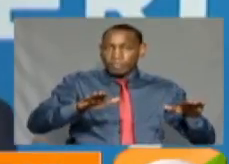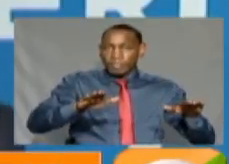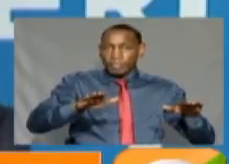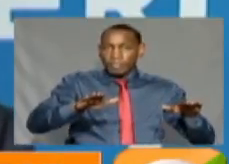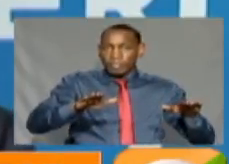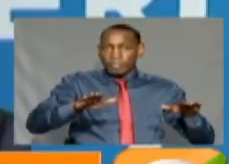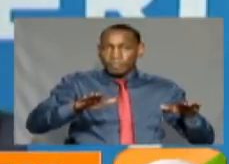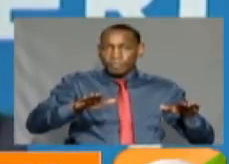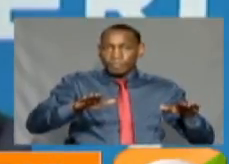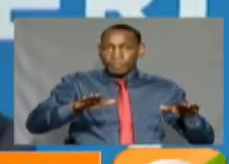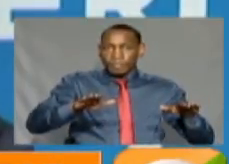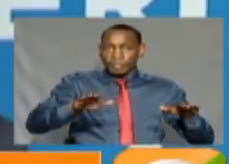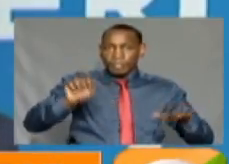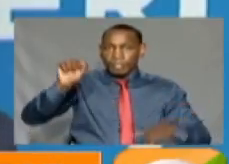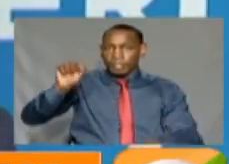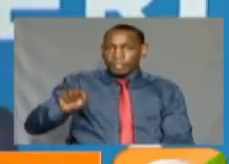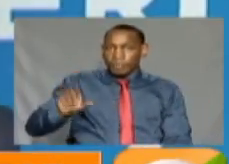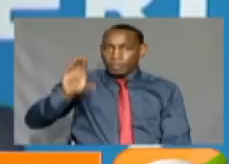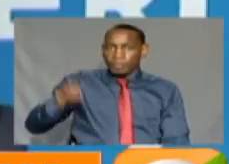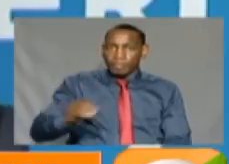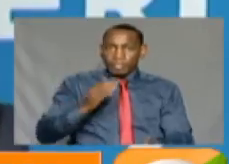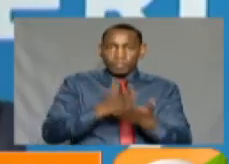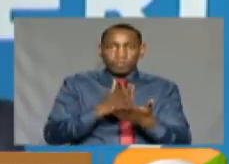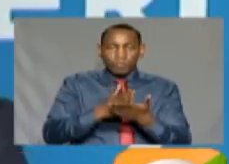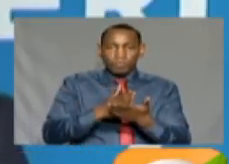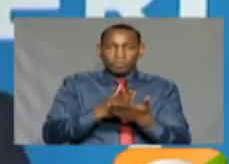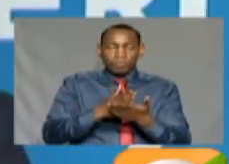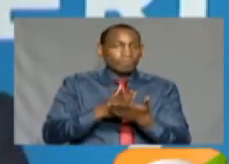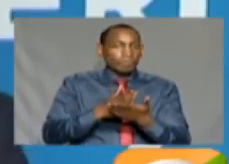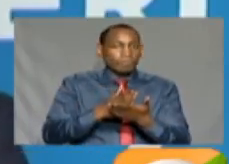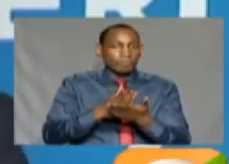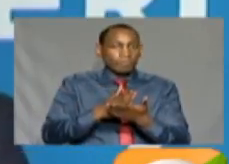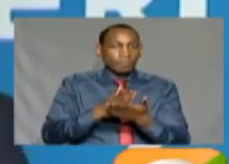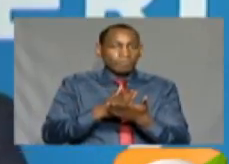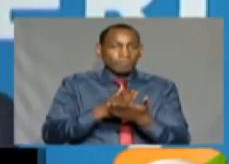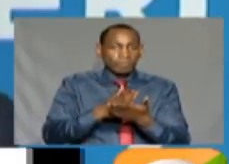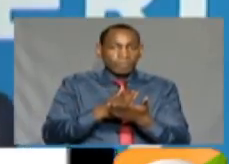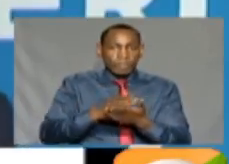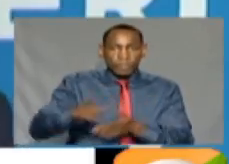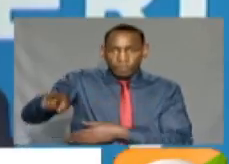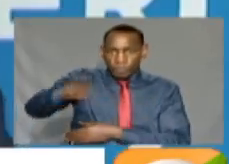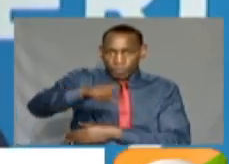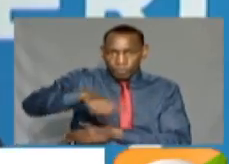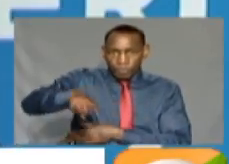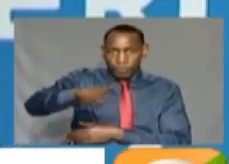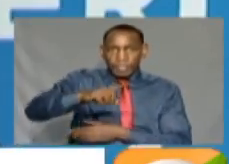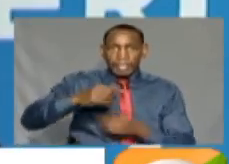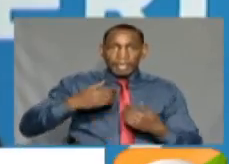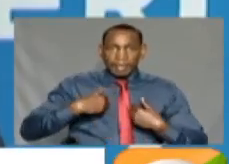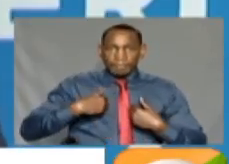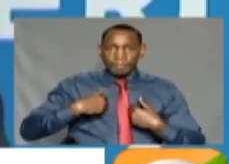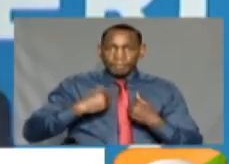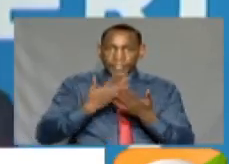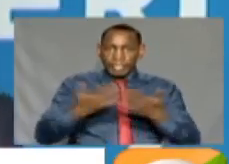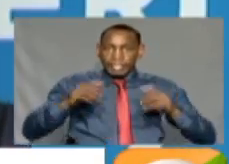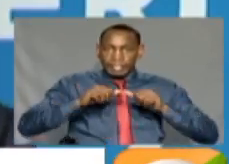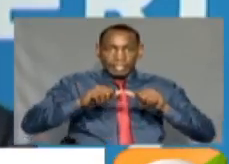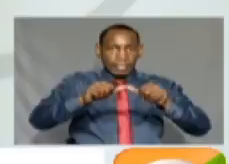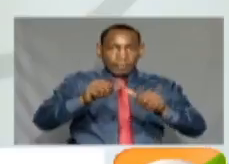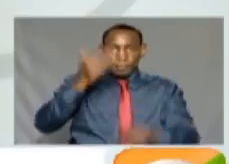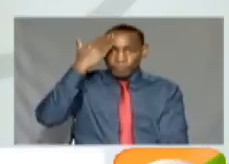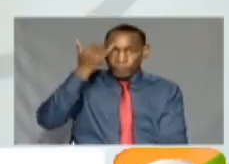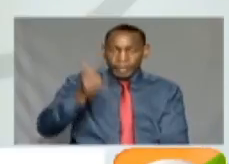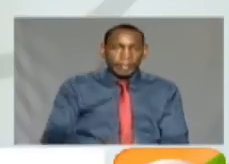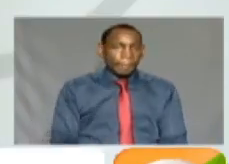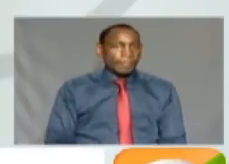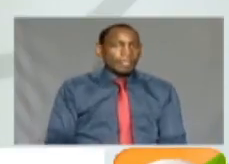the structure that Africa is implementing in the region will come out something really sustainable. Because it's just